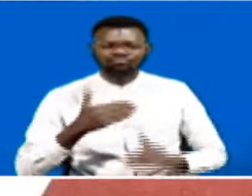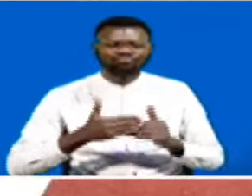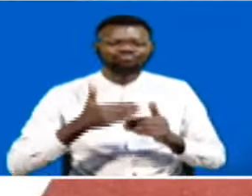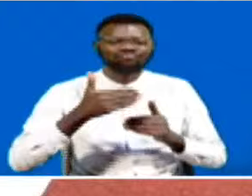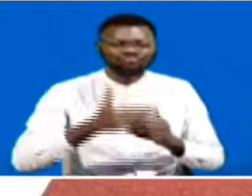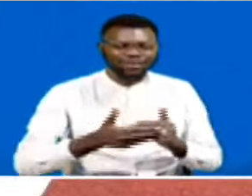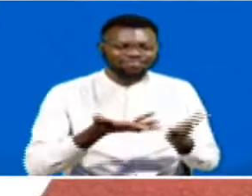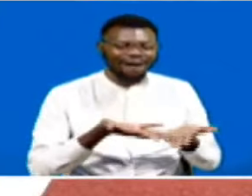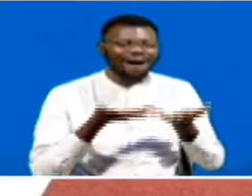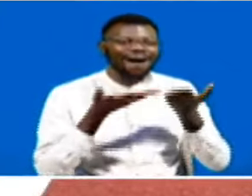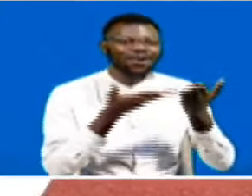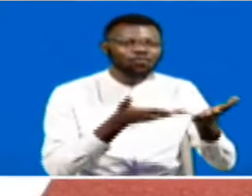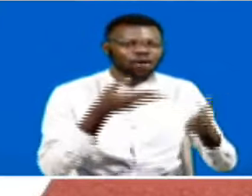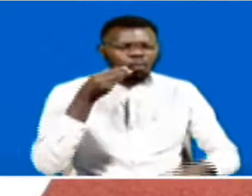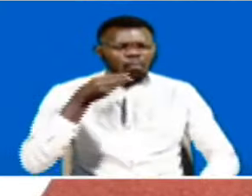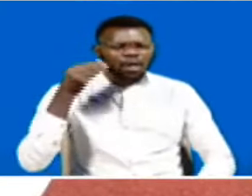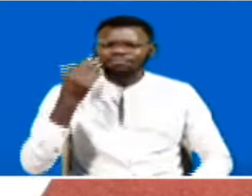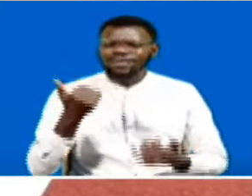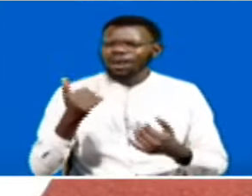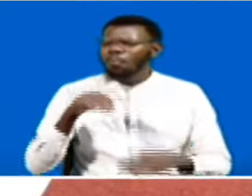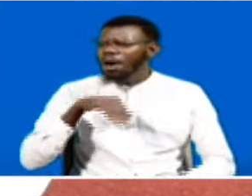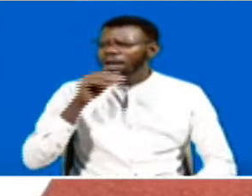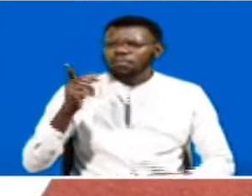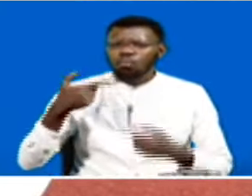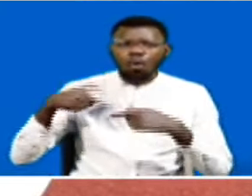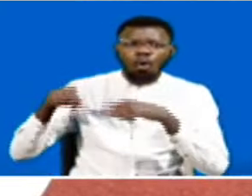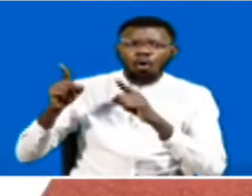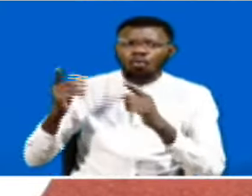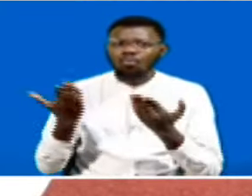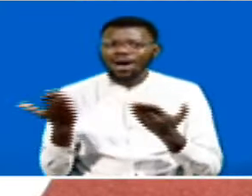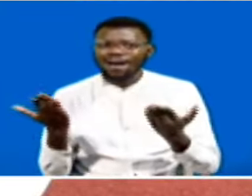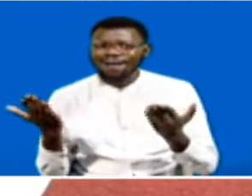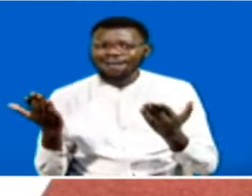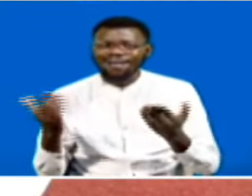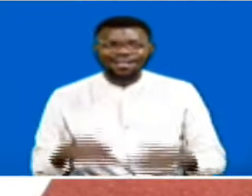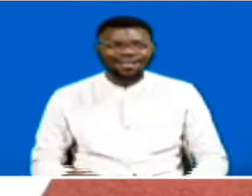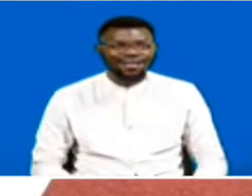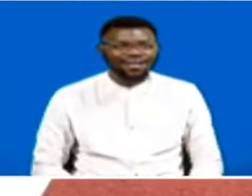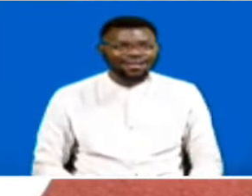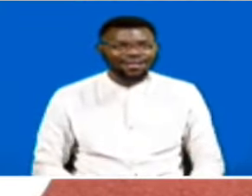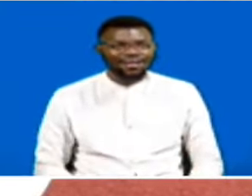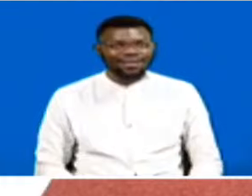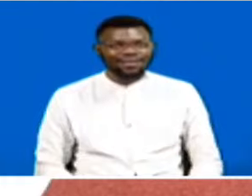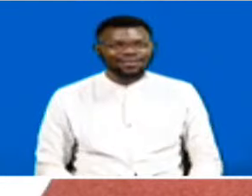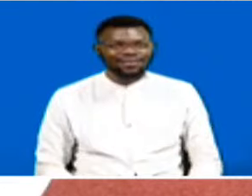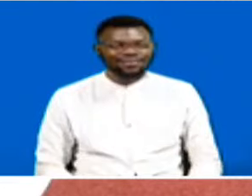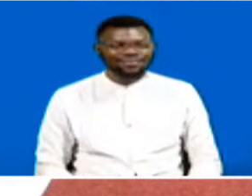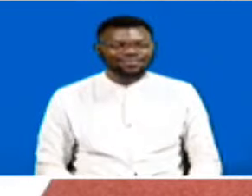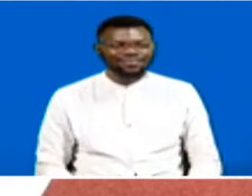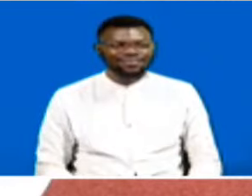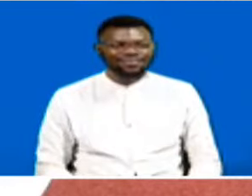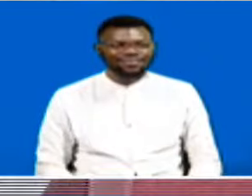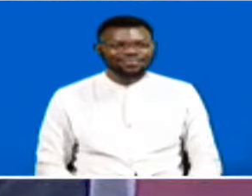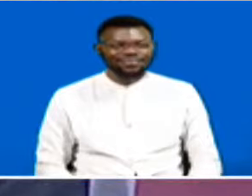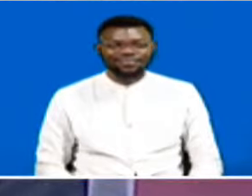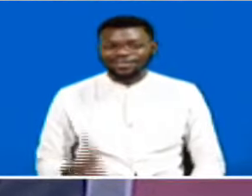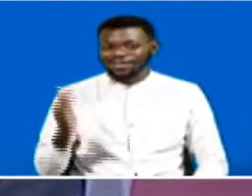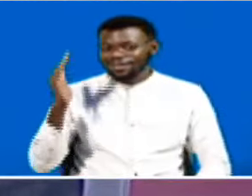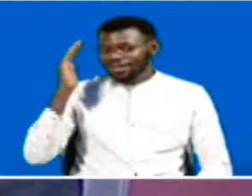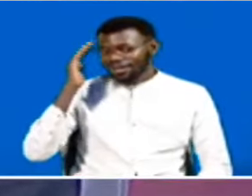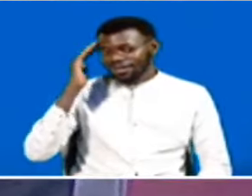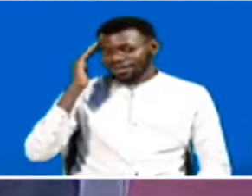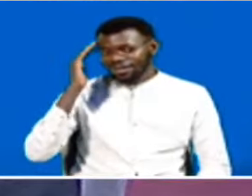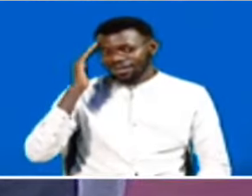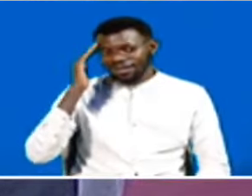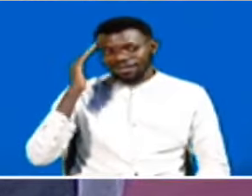Odinga? Naenda wapi? Where is he going? Where is he going? For someone to think of succession. Uh-huh. You know, in